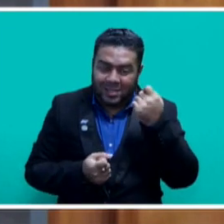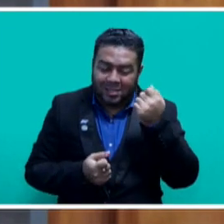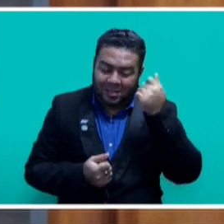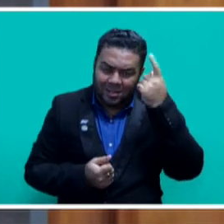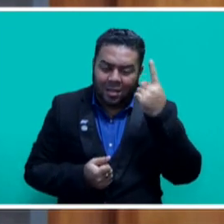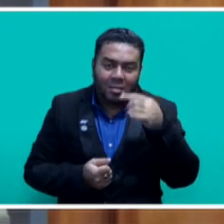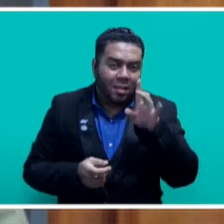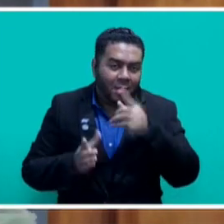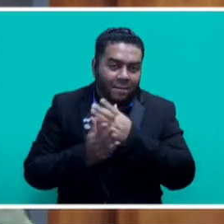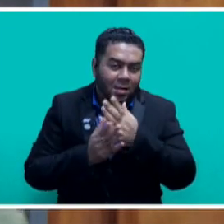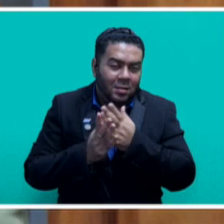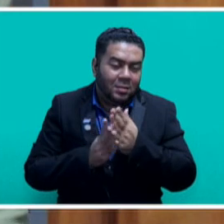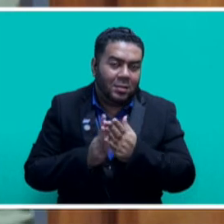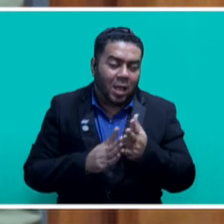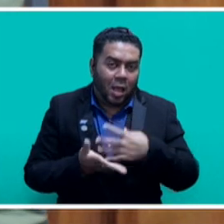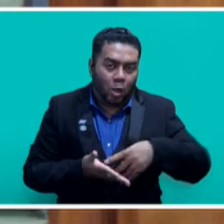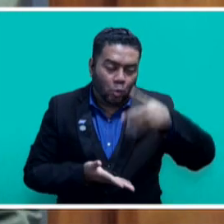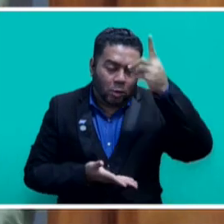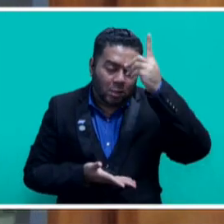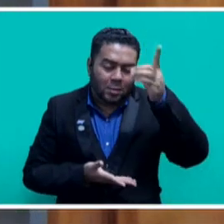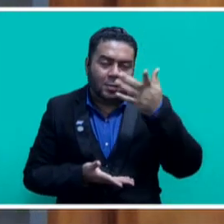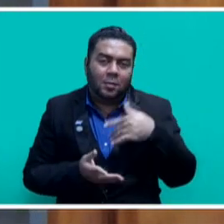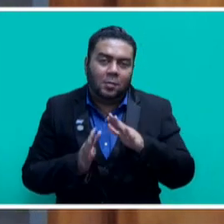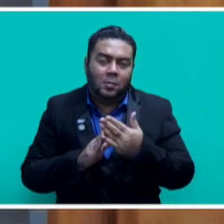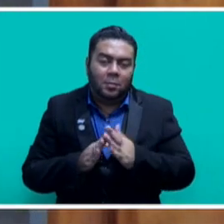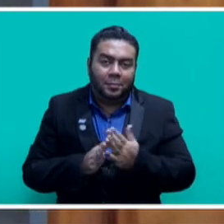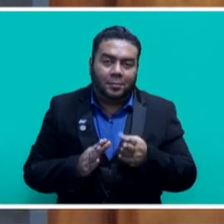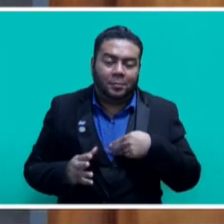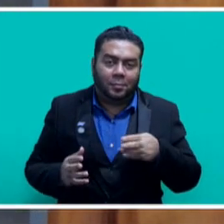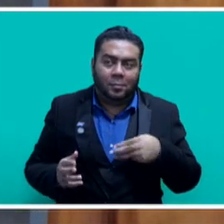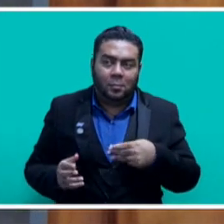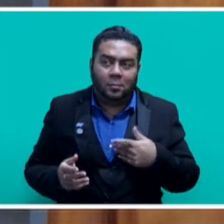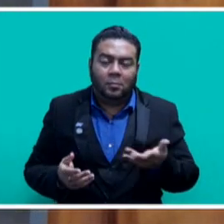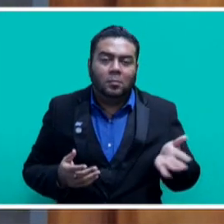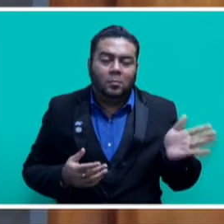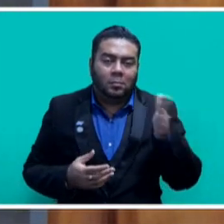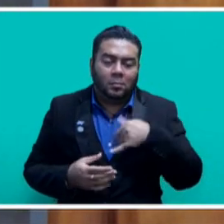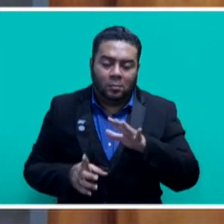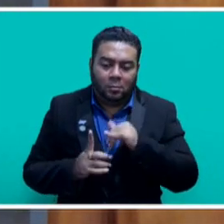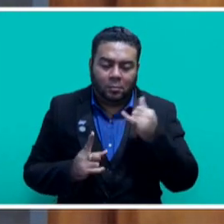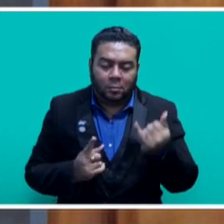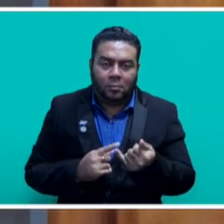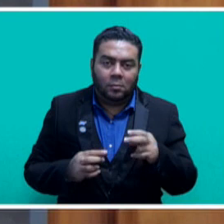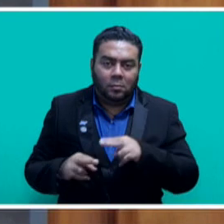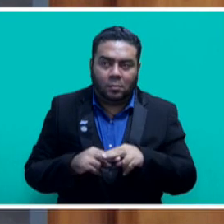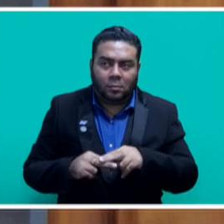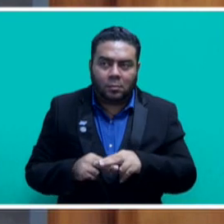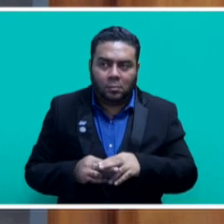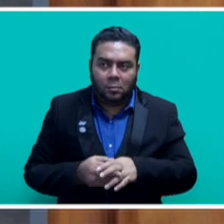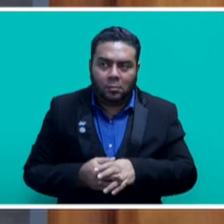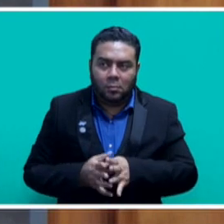of the parents, educator, and the community's members in the whole society of Fiji.